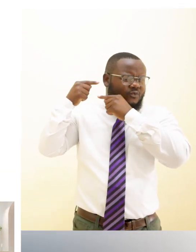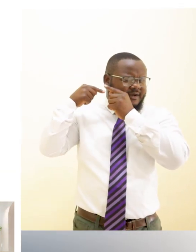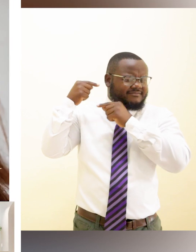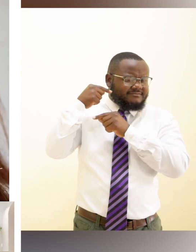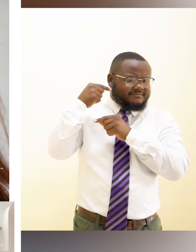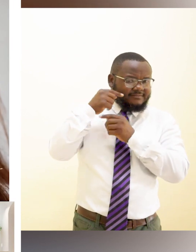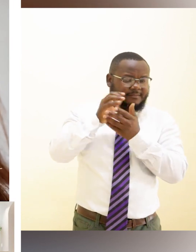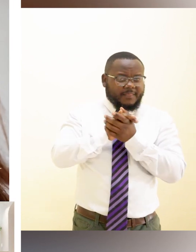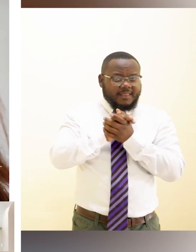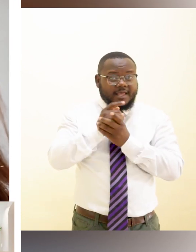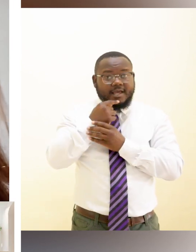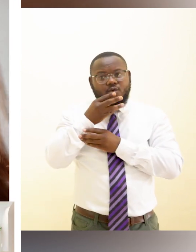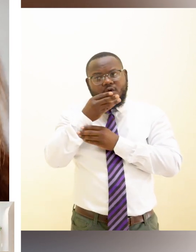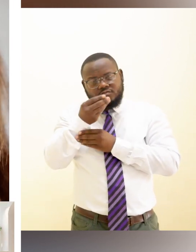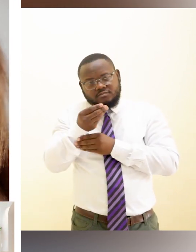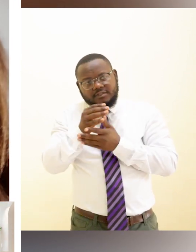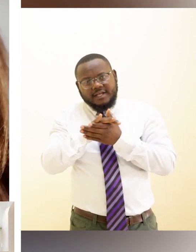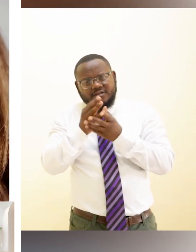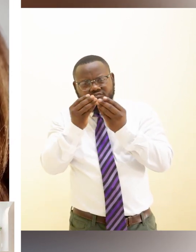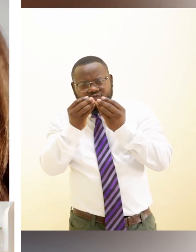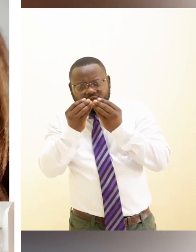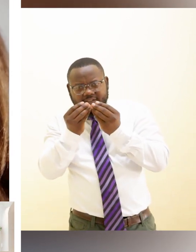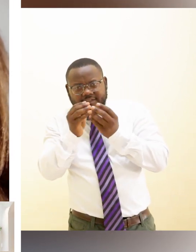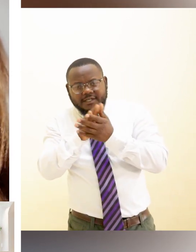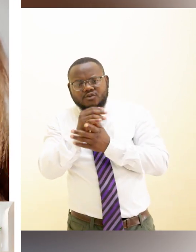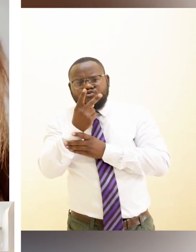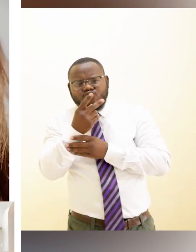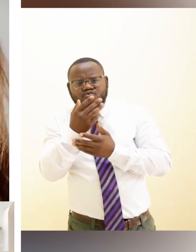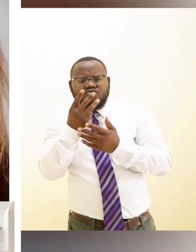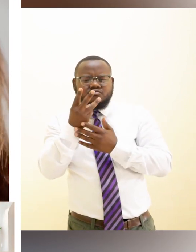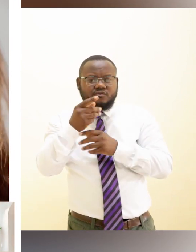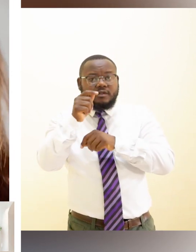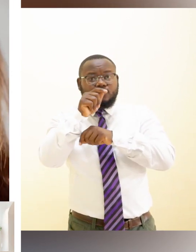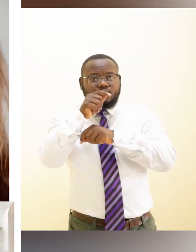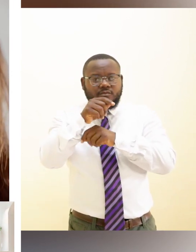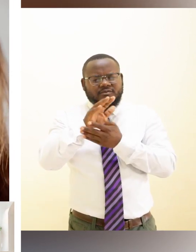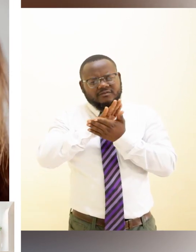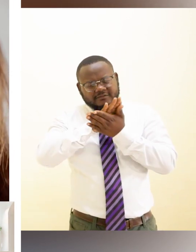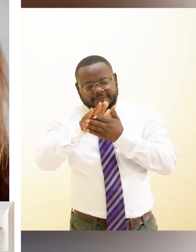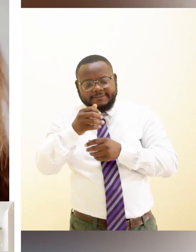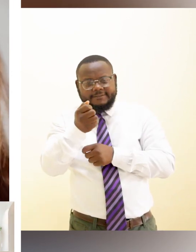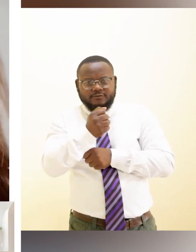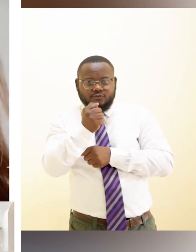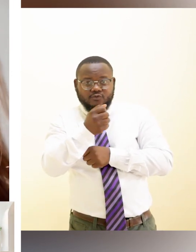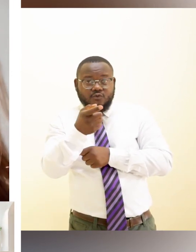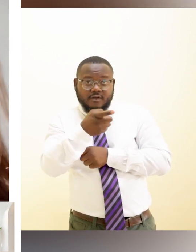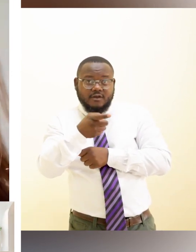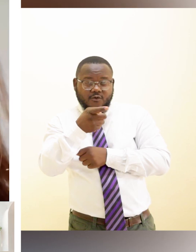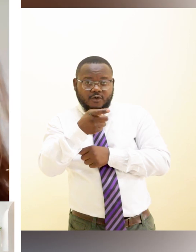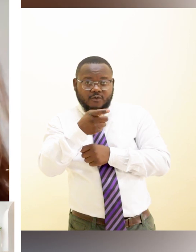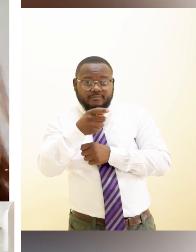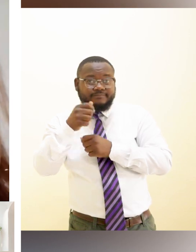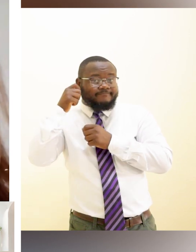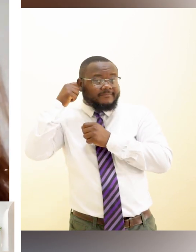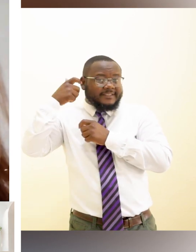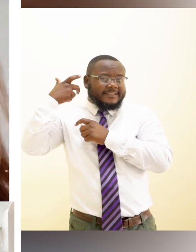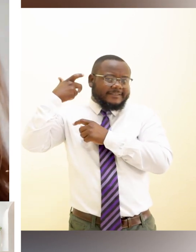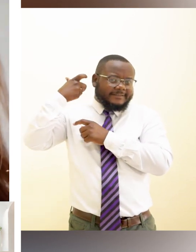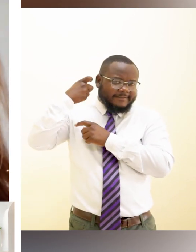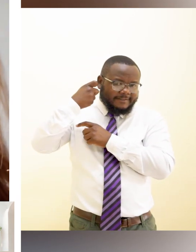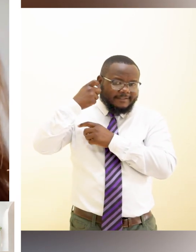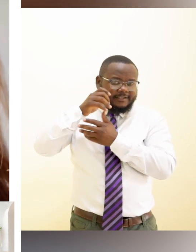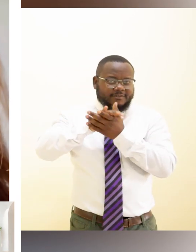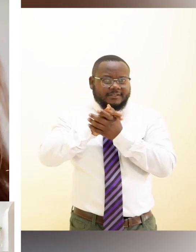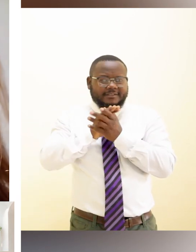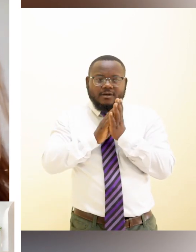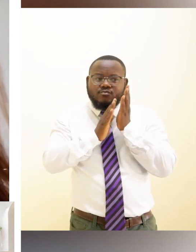further in, and recommend safe wax softening with 2-3 drops of clean cooking oil, pumping the tragus, and